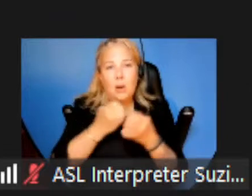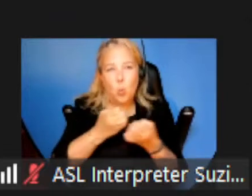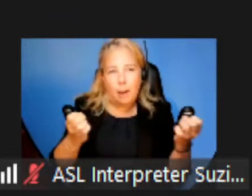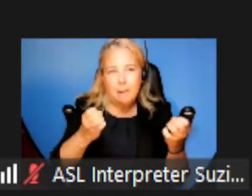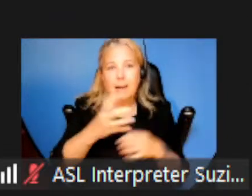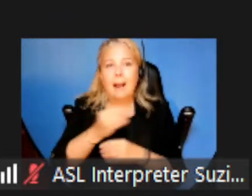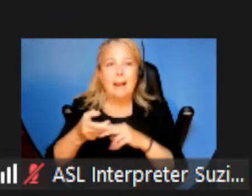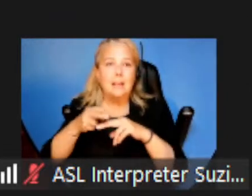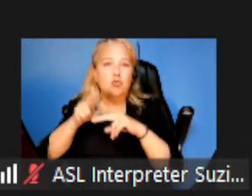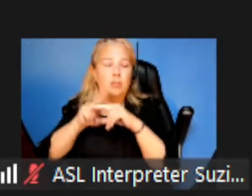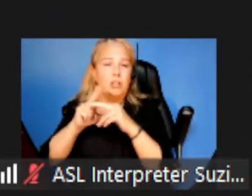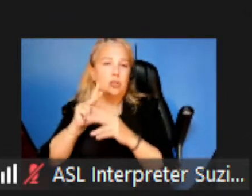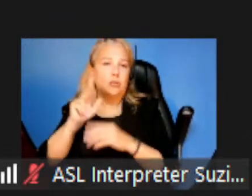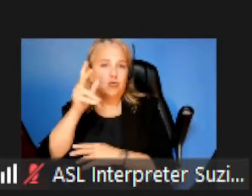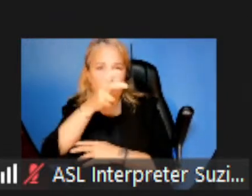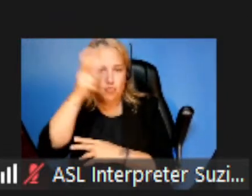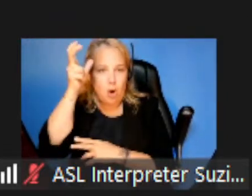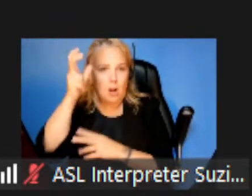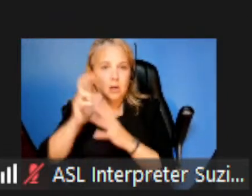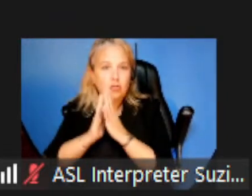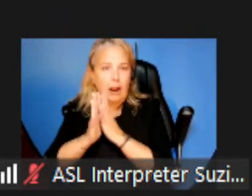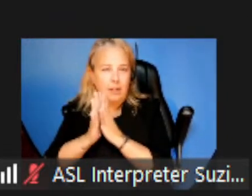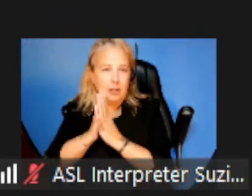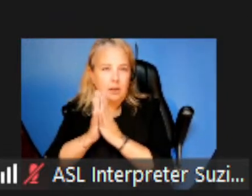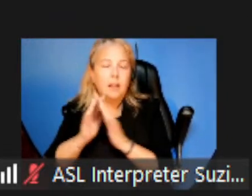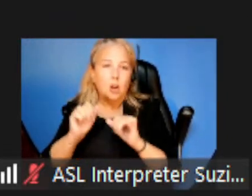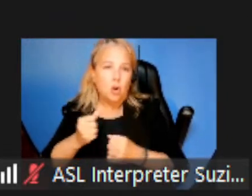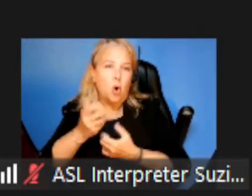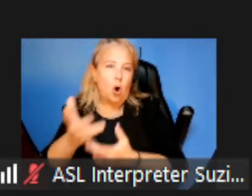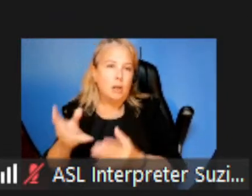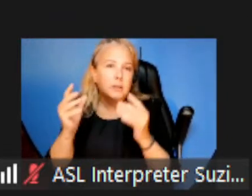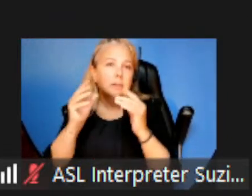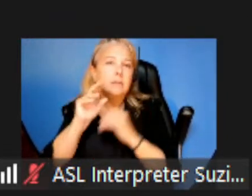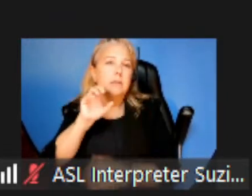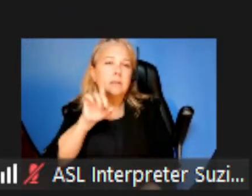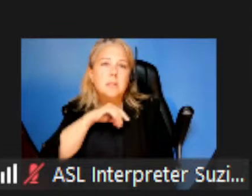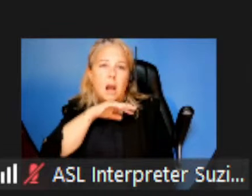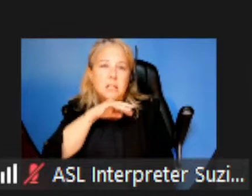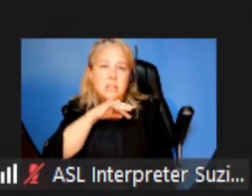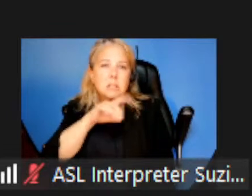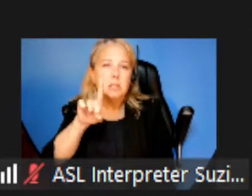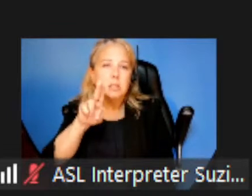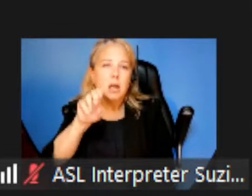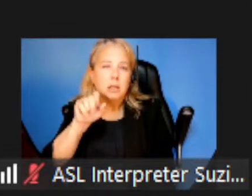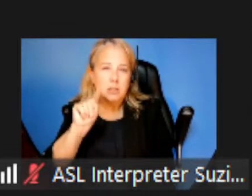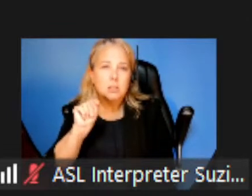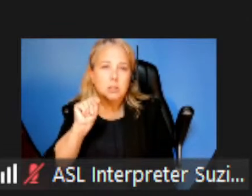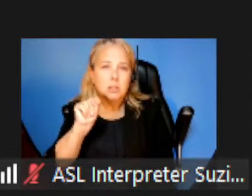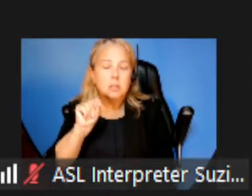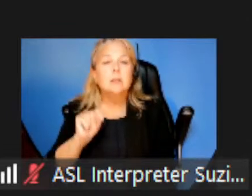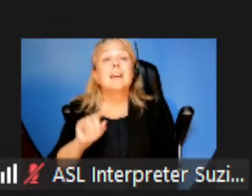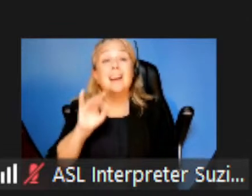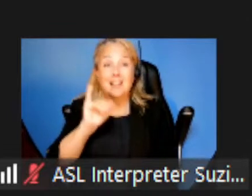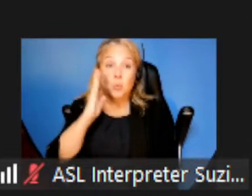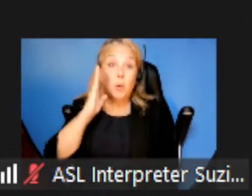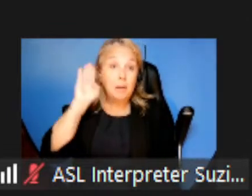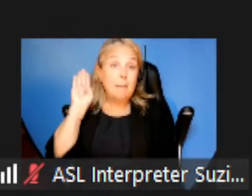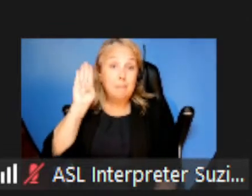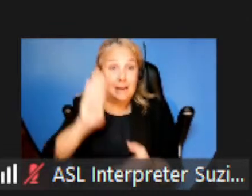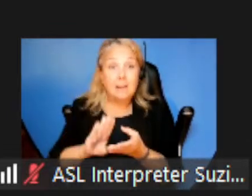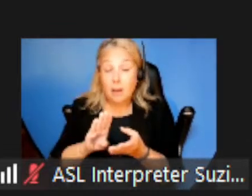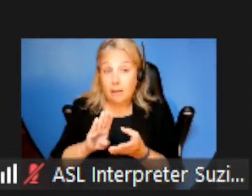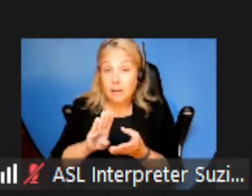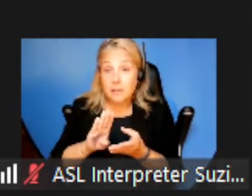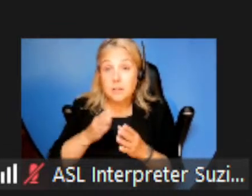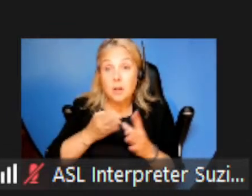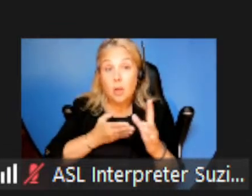traffic that could lead to dust. These externalities will be minimized and mitigated